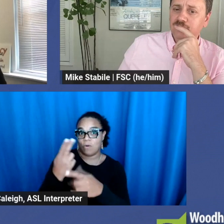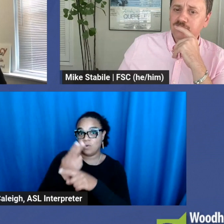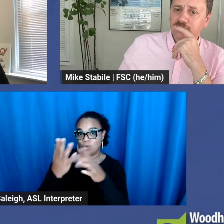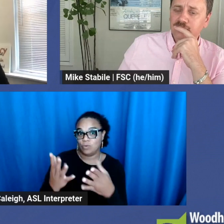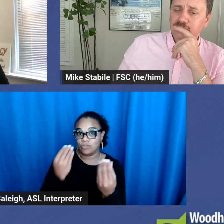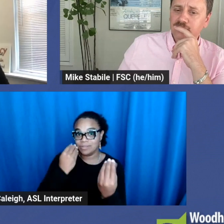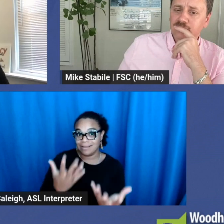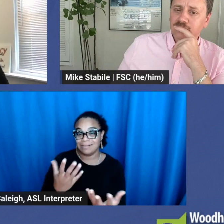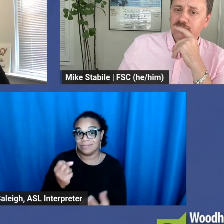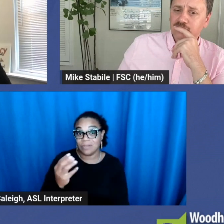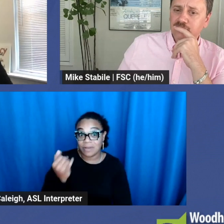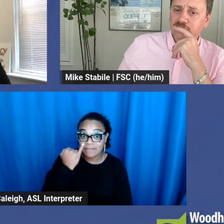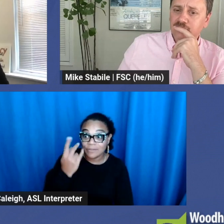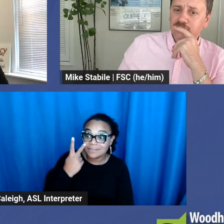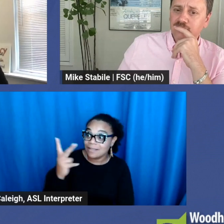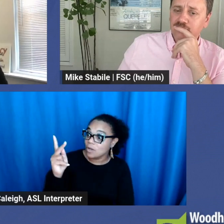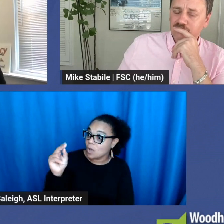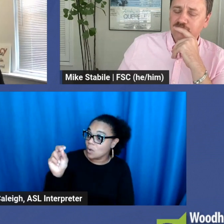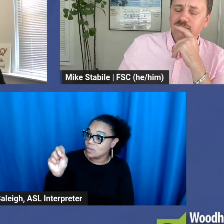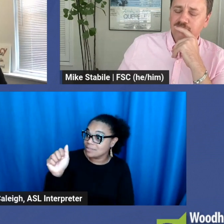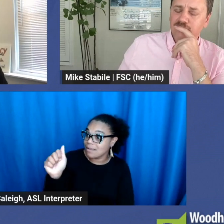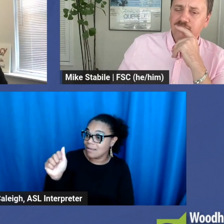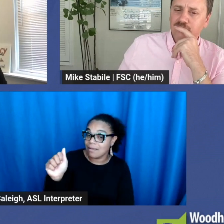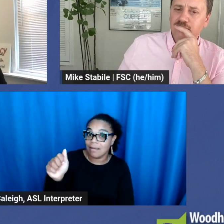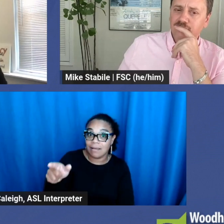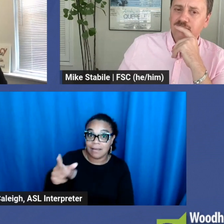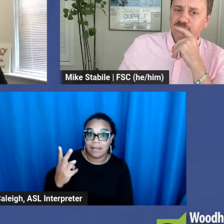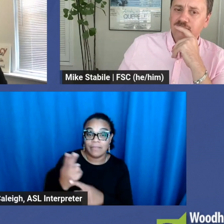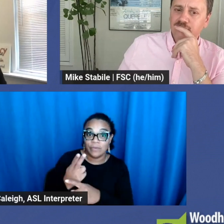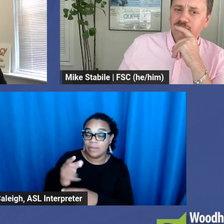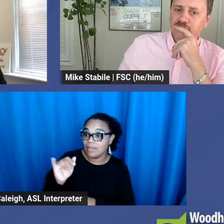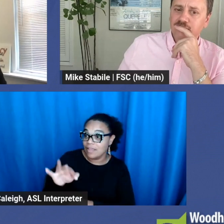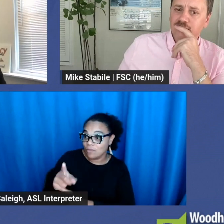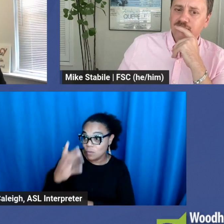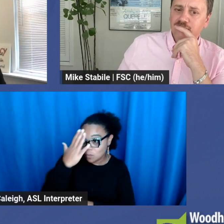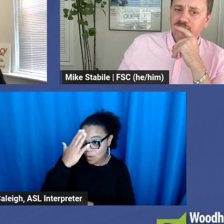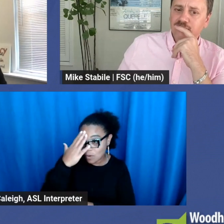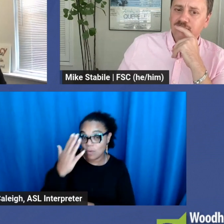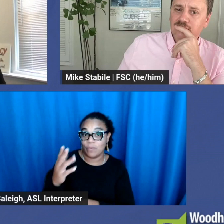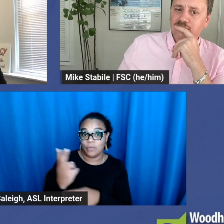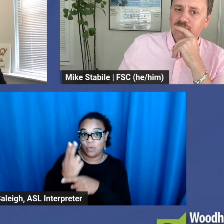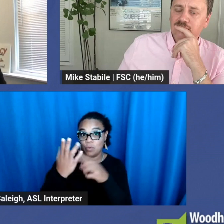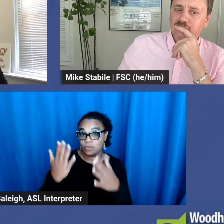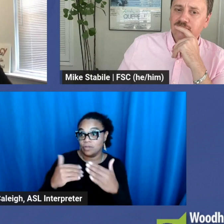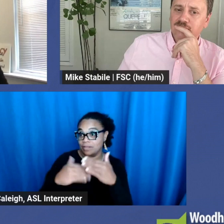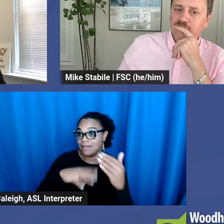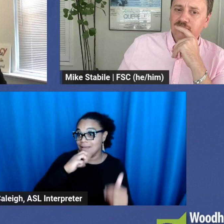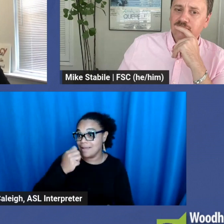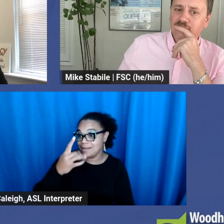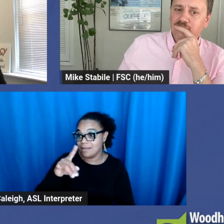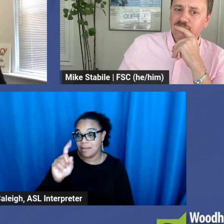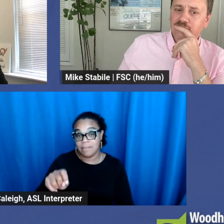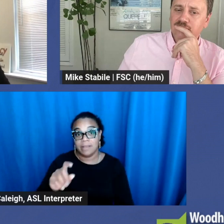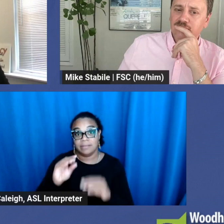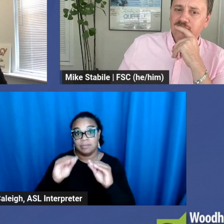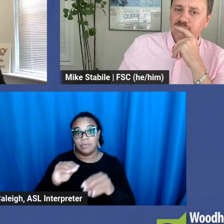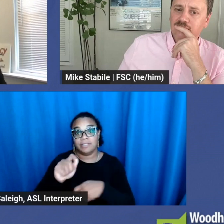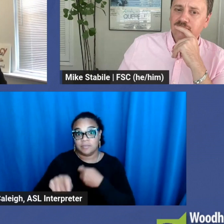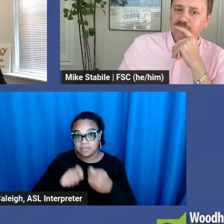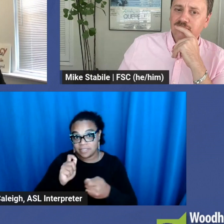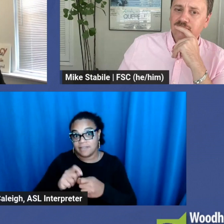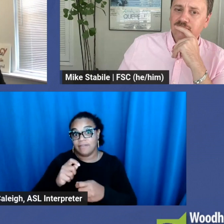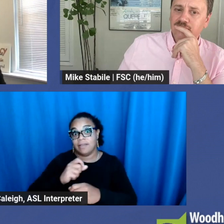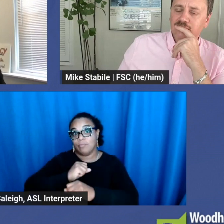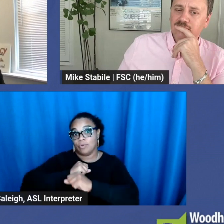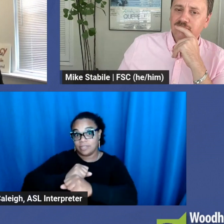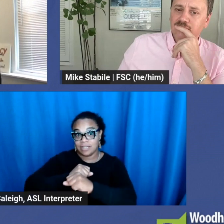like COSA that comes up and says, if you know that a user is a minor, you have to put particular protections and restrictions